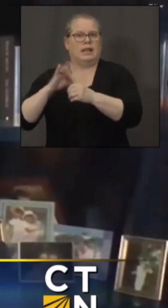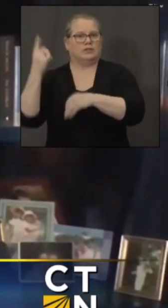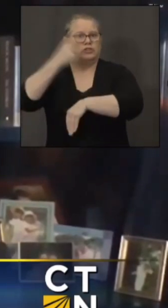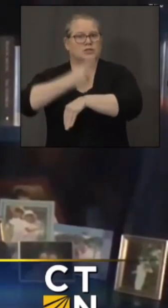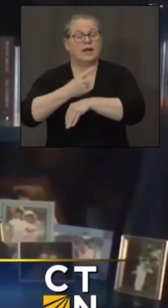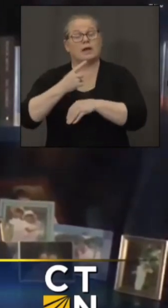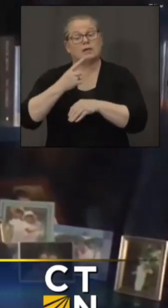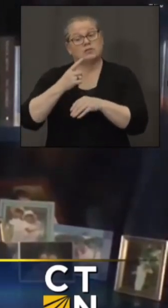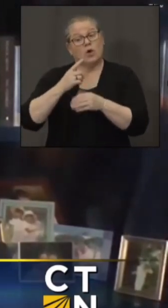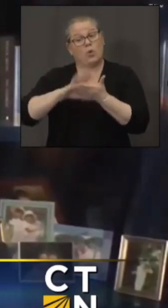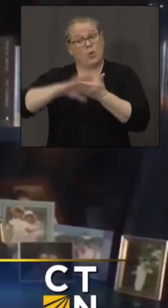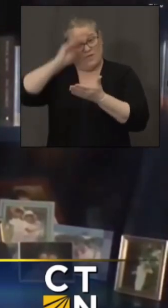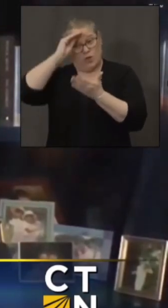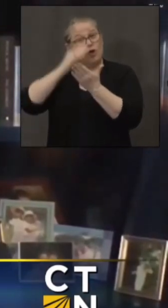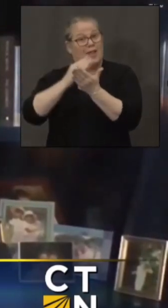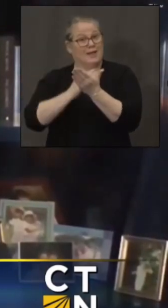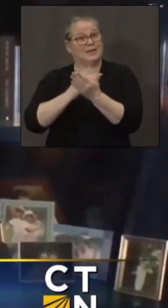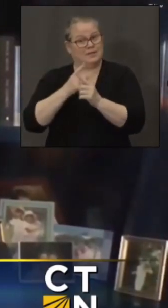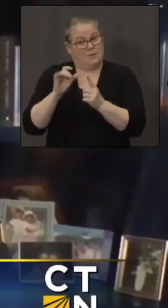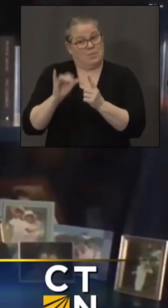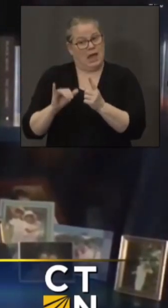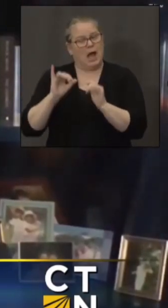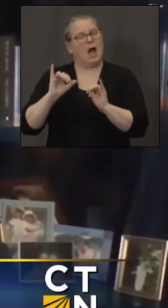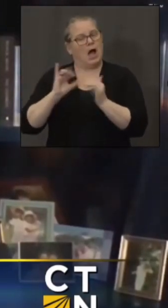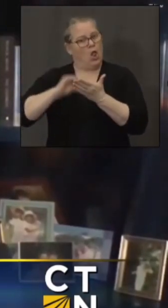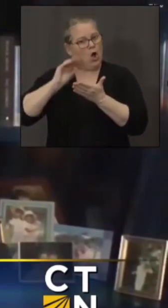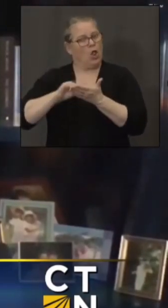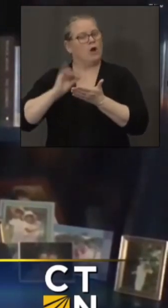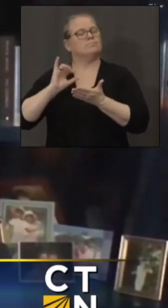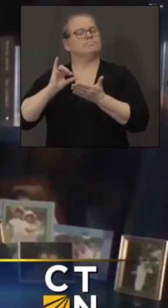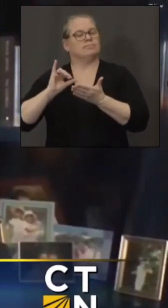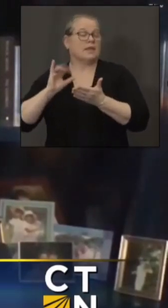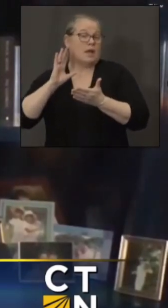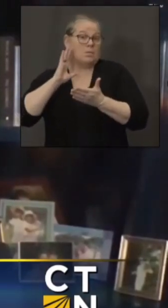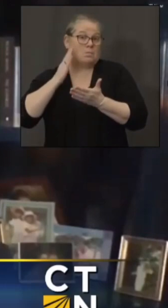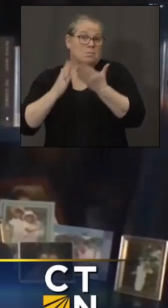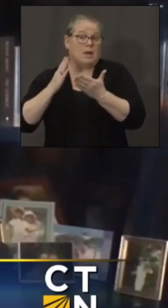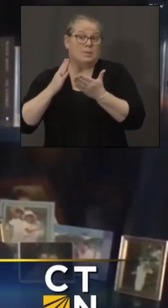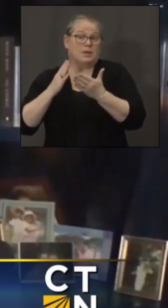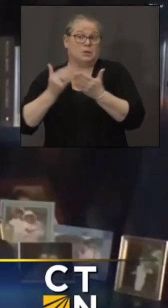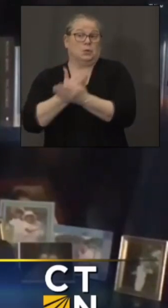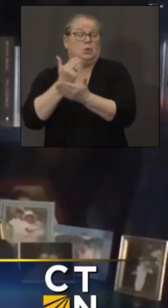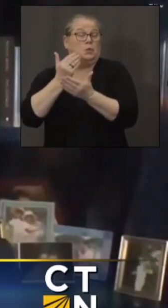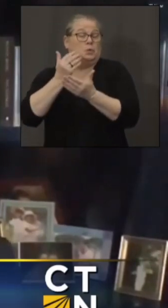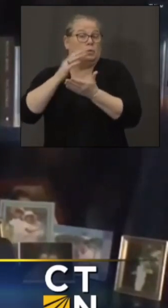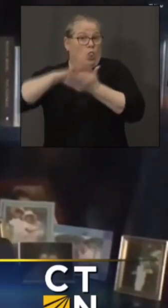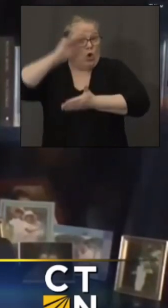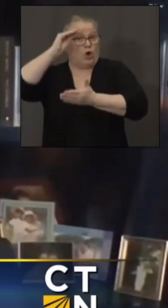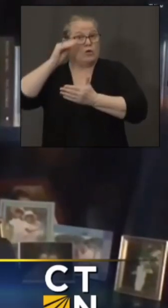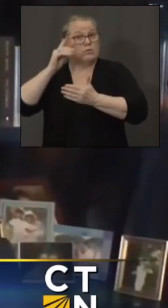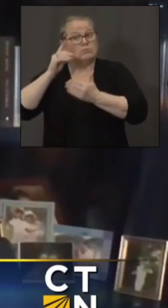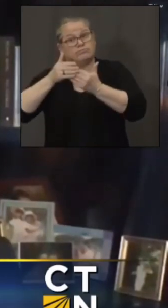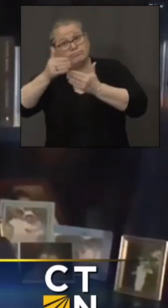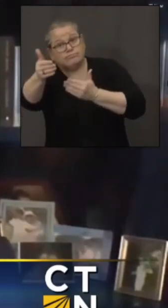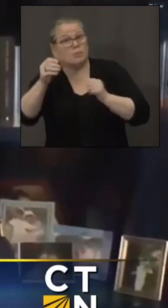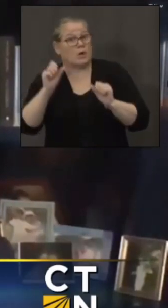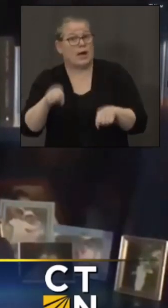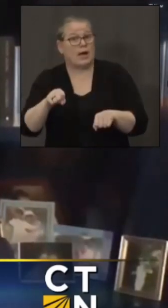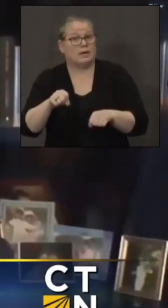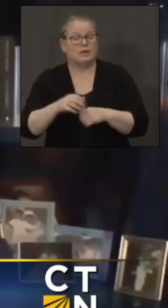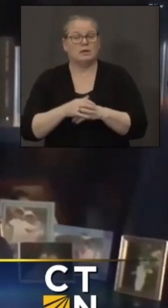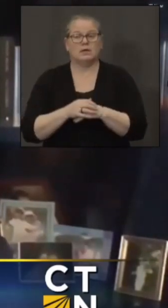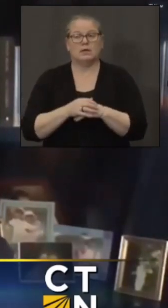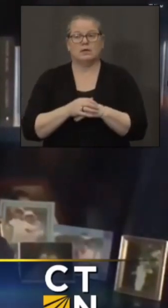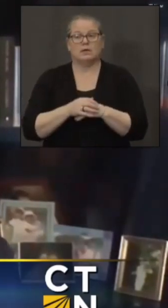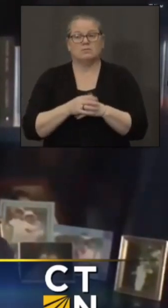and hear legislature's point of view on extending this to other elections. And I think the election happened.